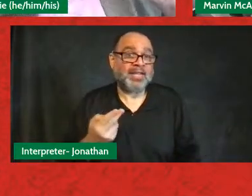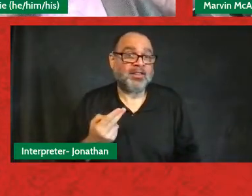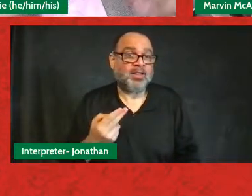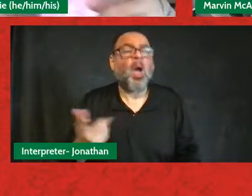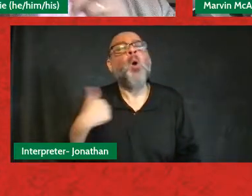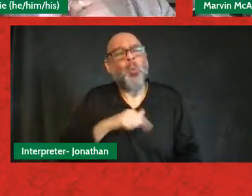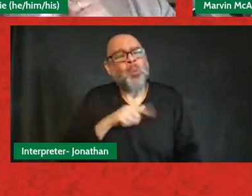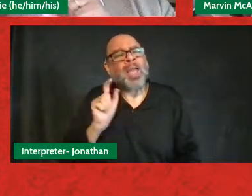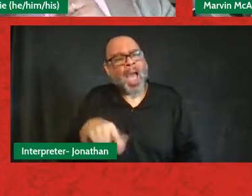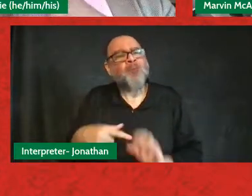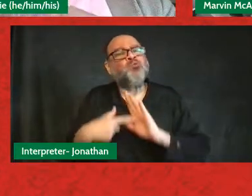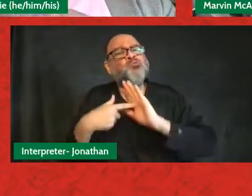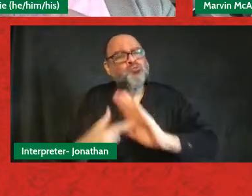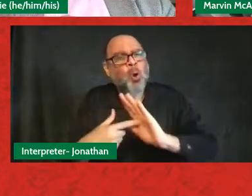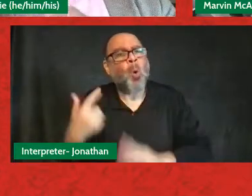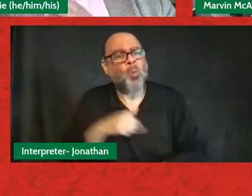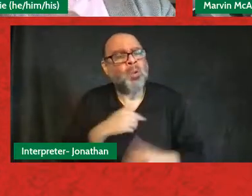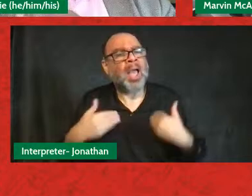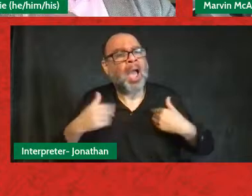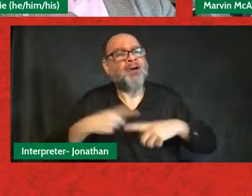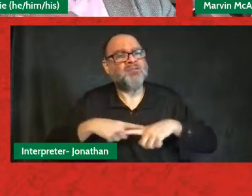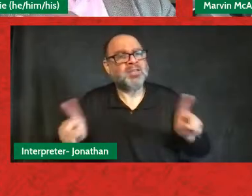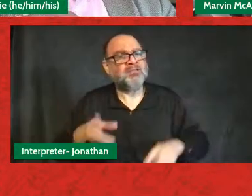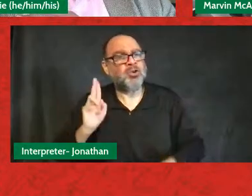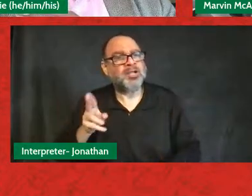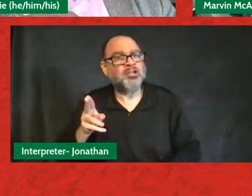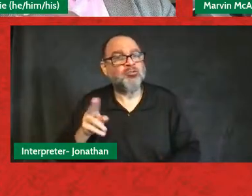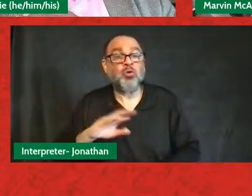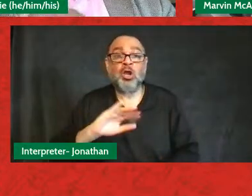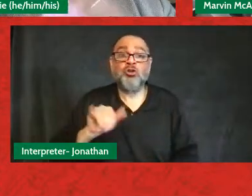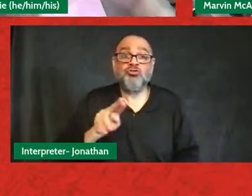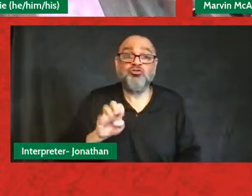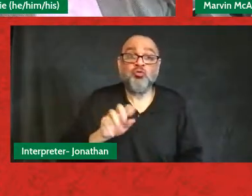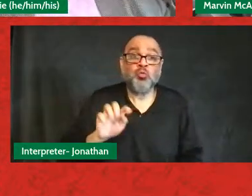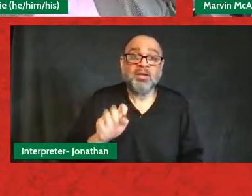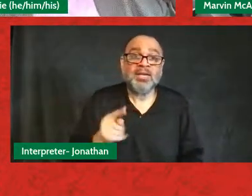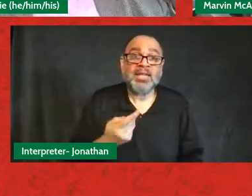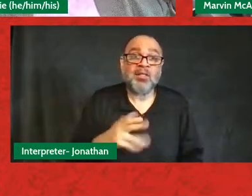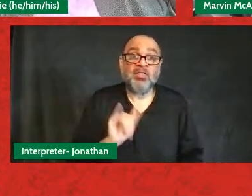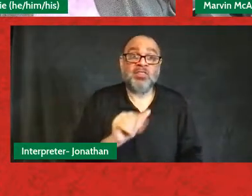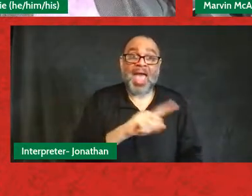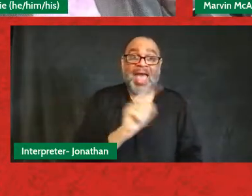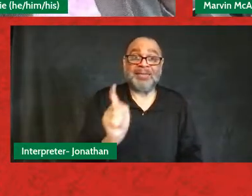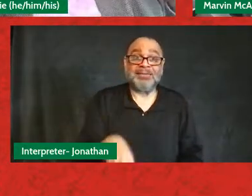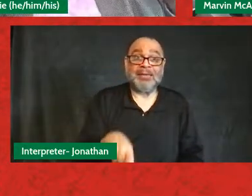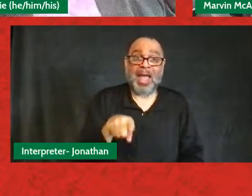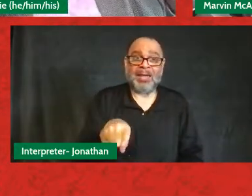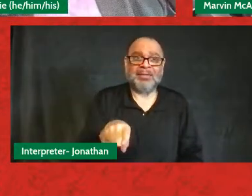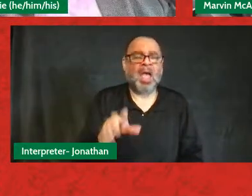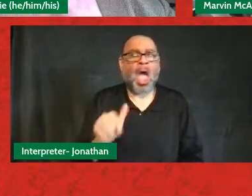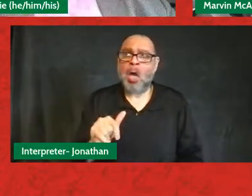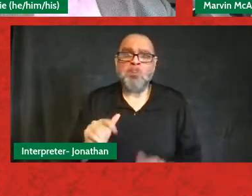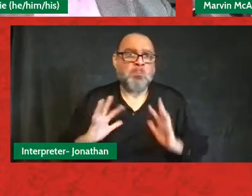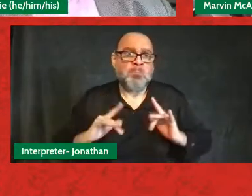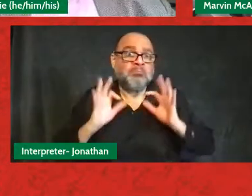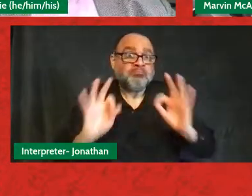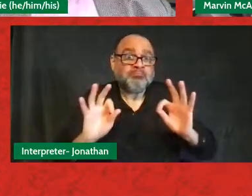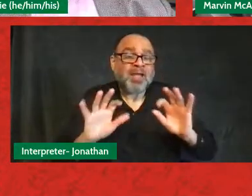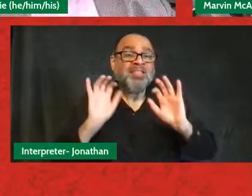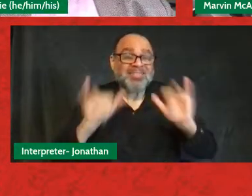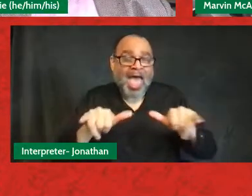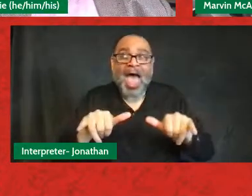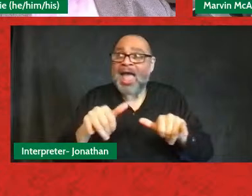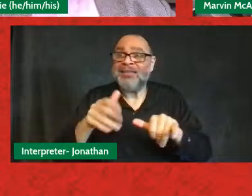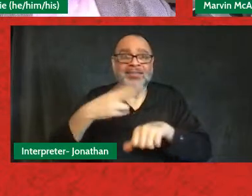right. Juneteenth is where, that's where Eileen is from. That's Texas. That's right. Okay, I'm glad it's a national holiday, but people from West